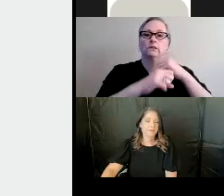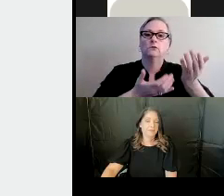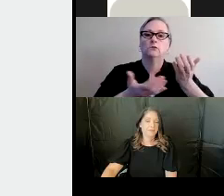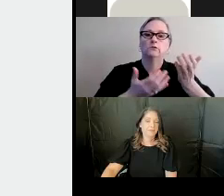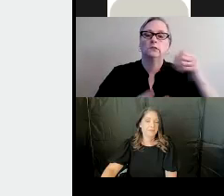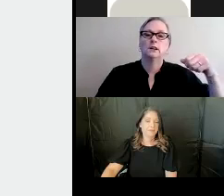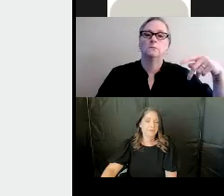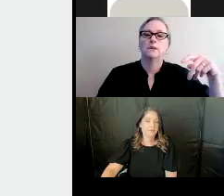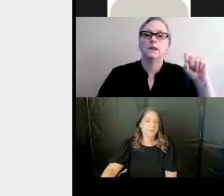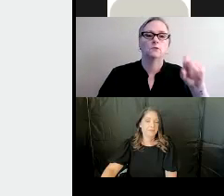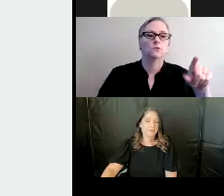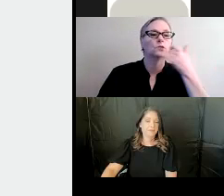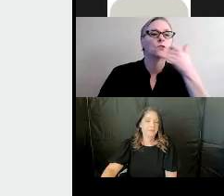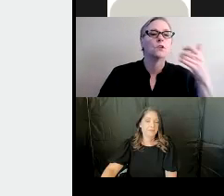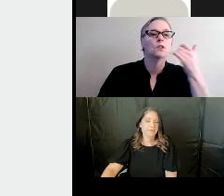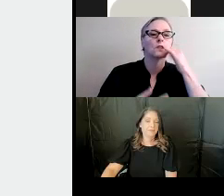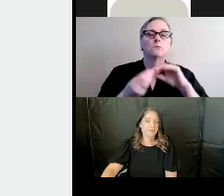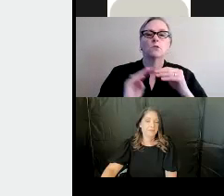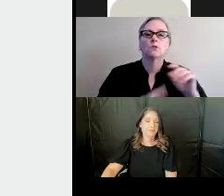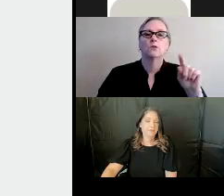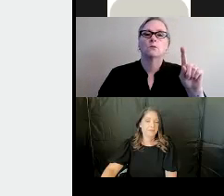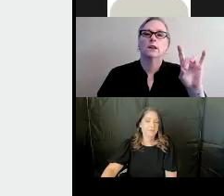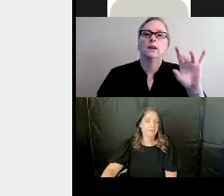can call this number, which is